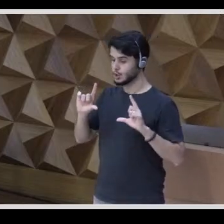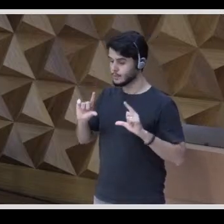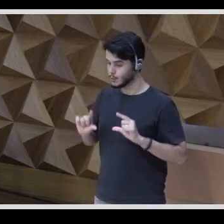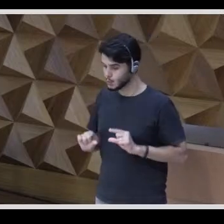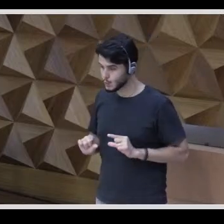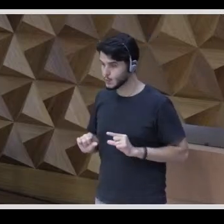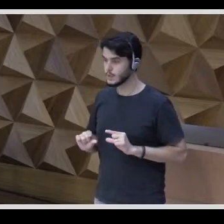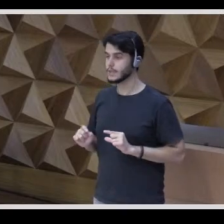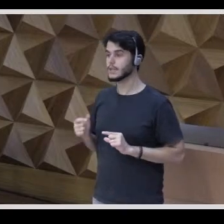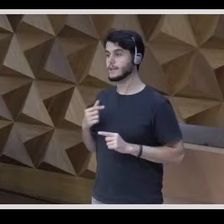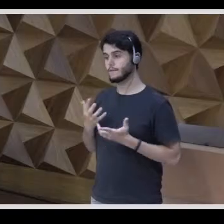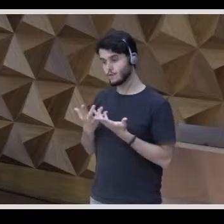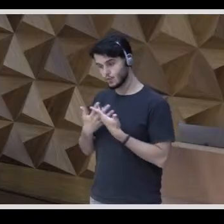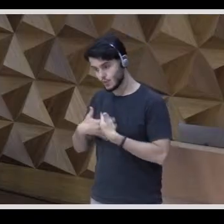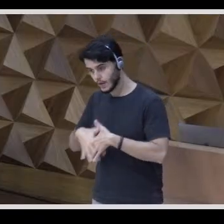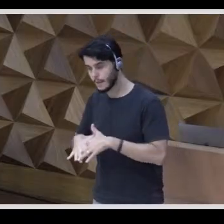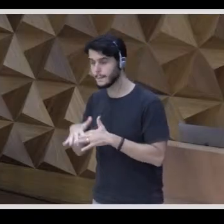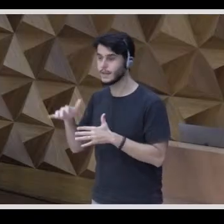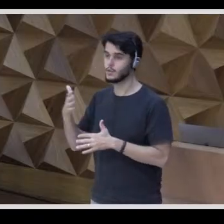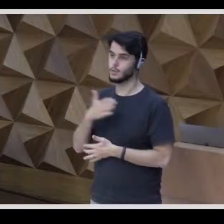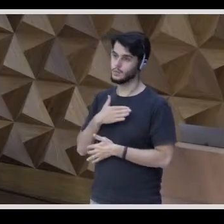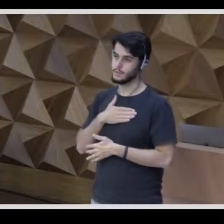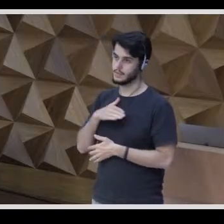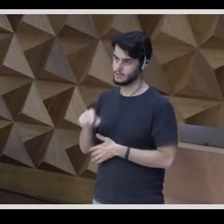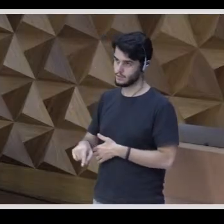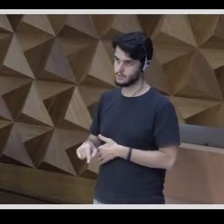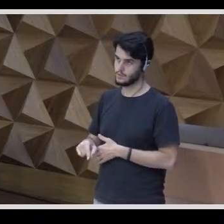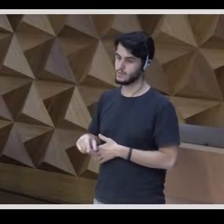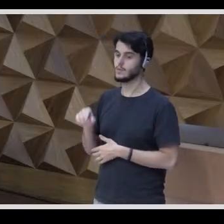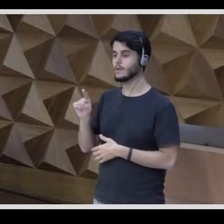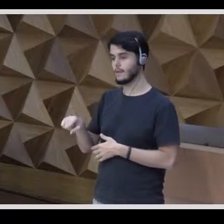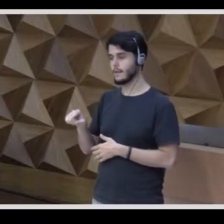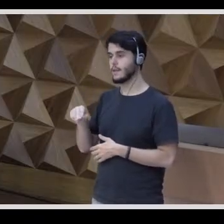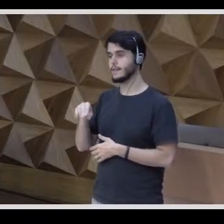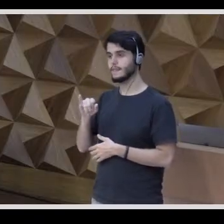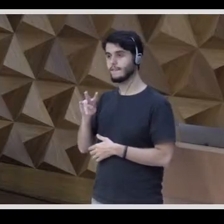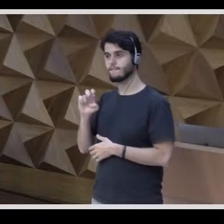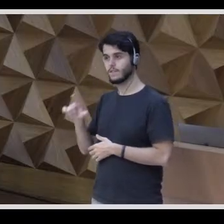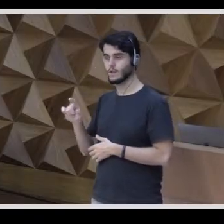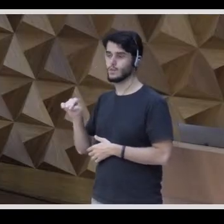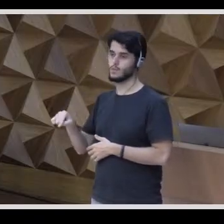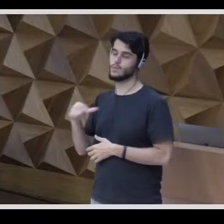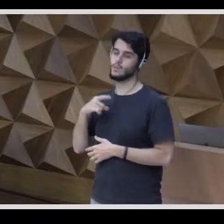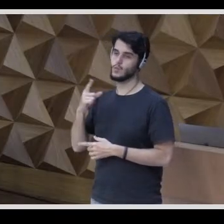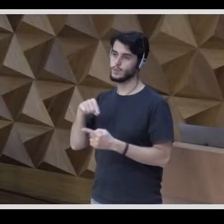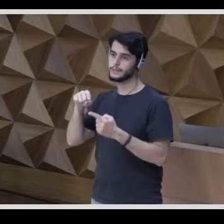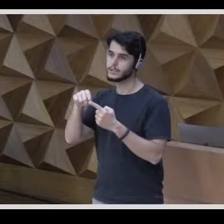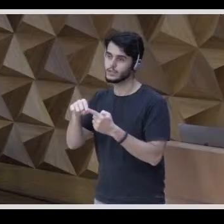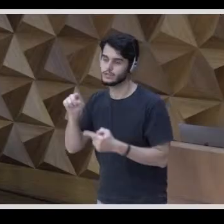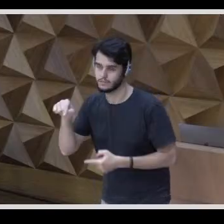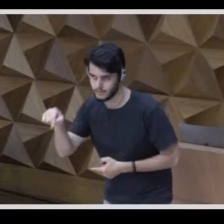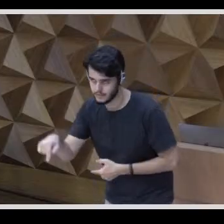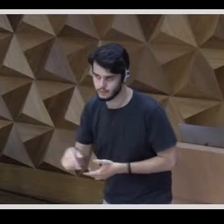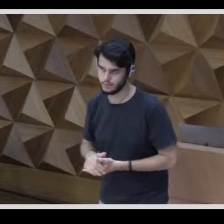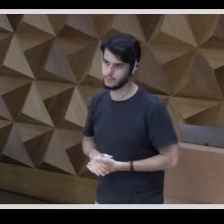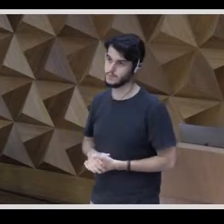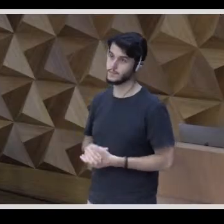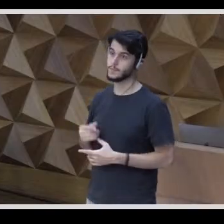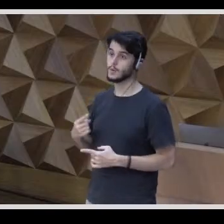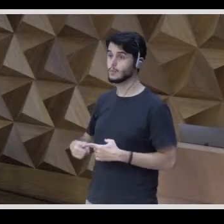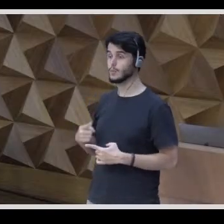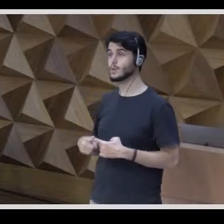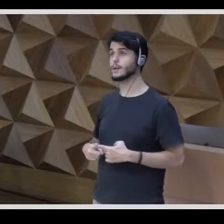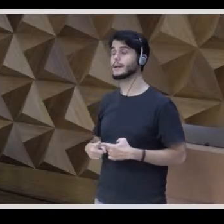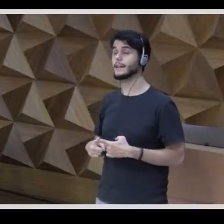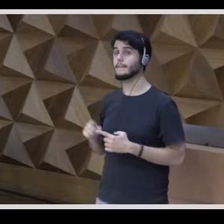kind of that meta-level mental model. Because already, you know, even with explainable AI, actually